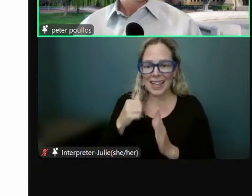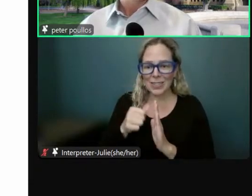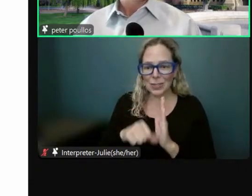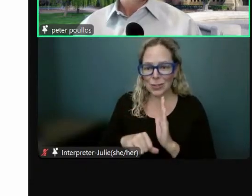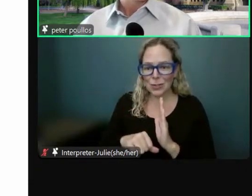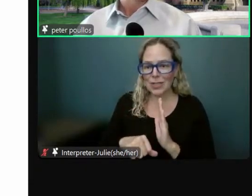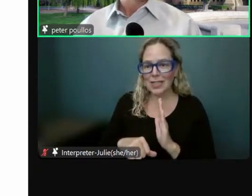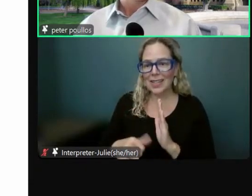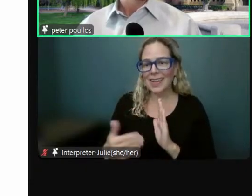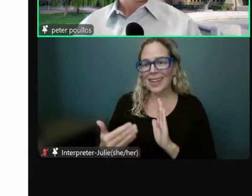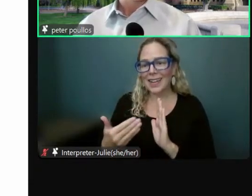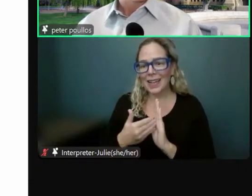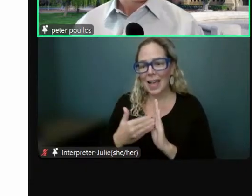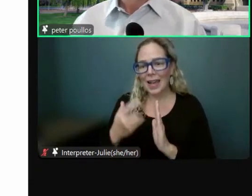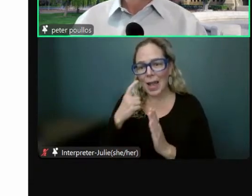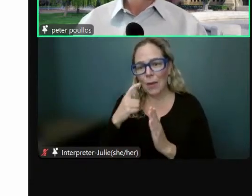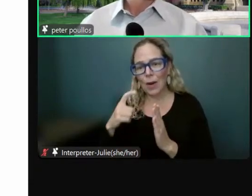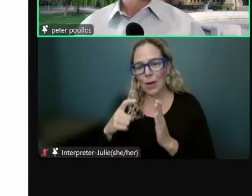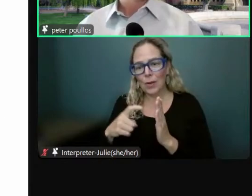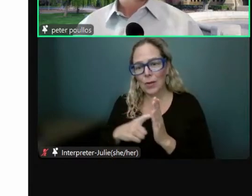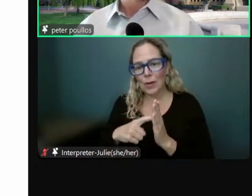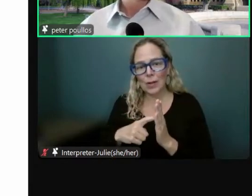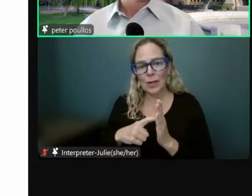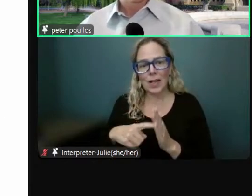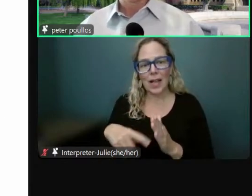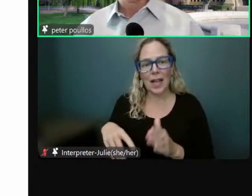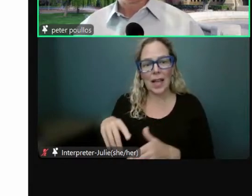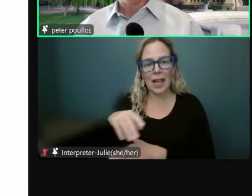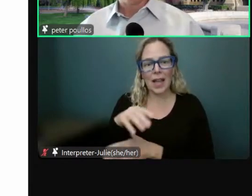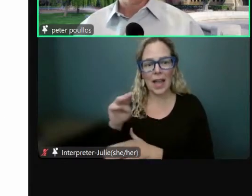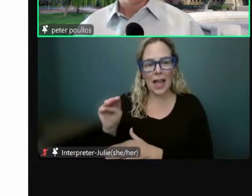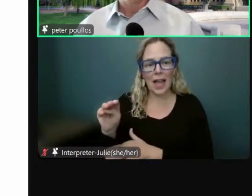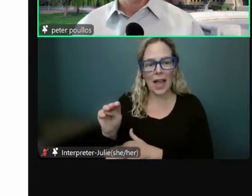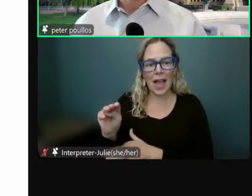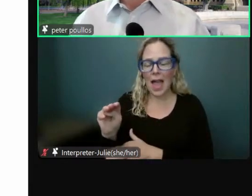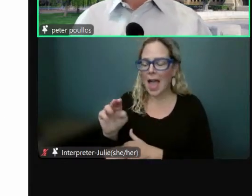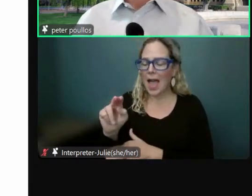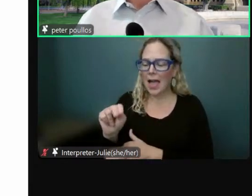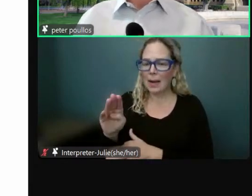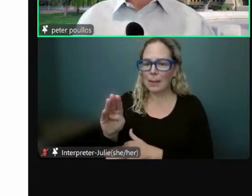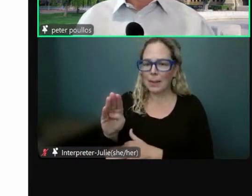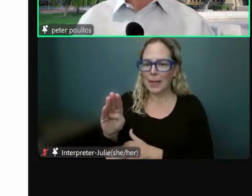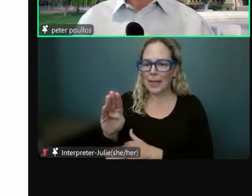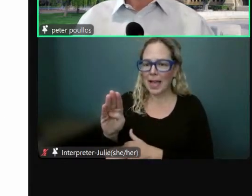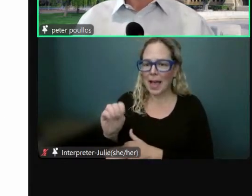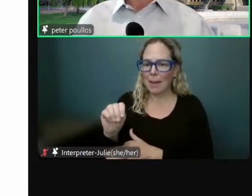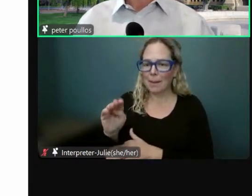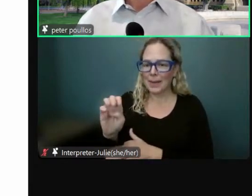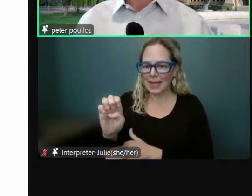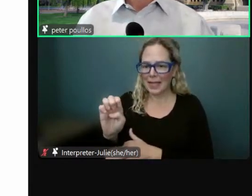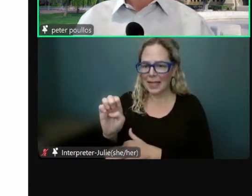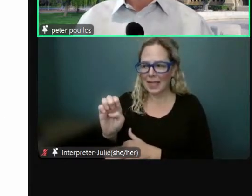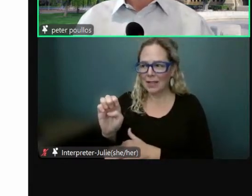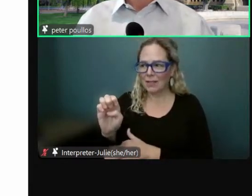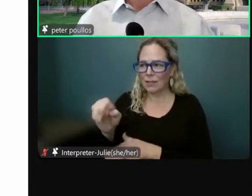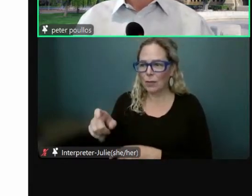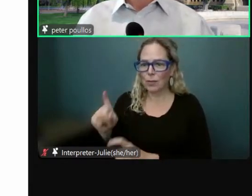again, to recognize the NBME for awarding us a grant to help fund this conference.